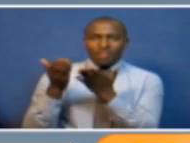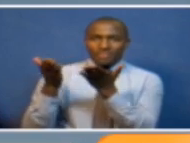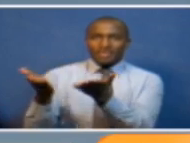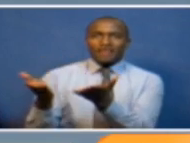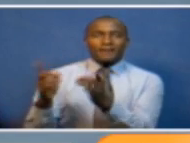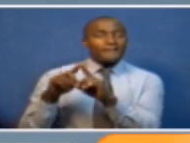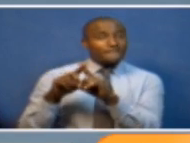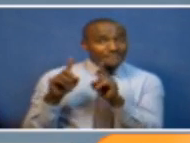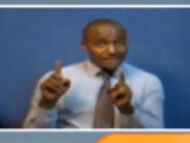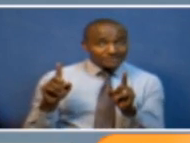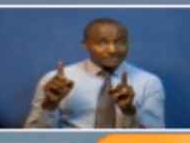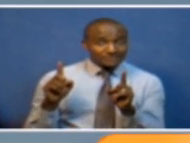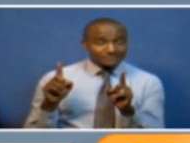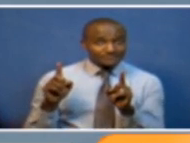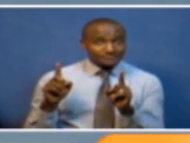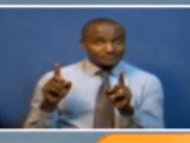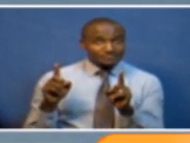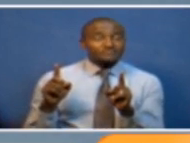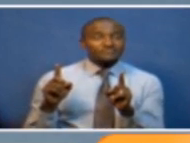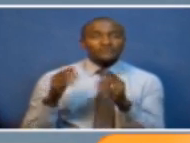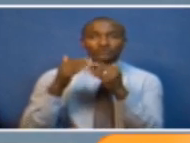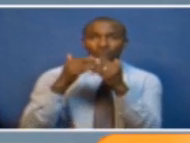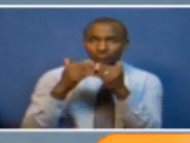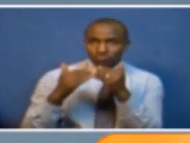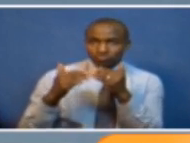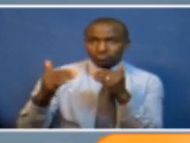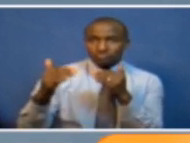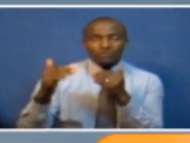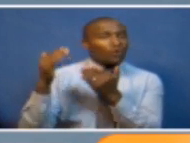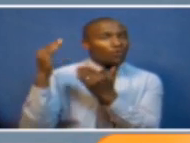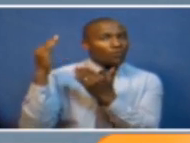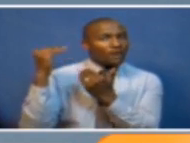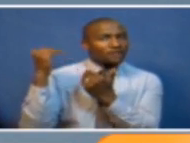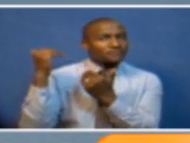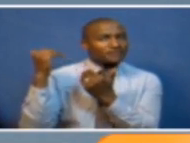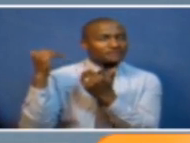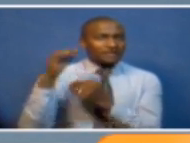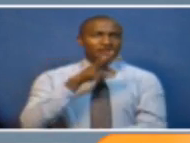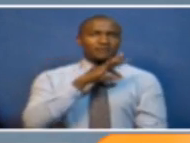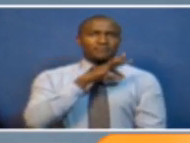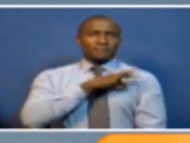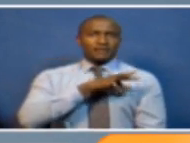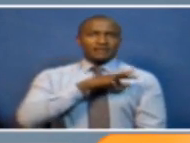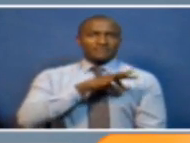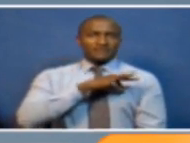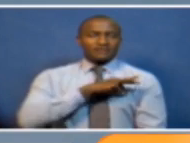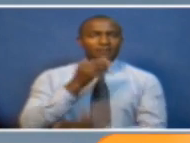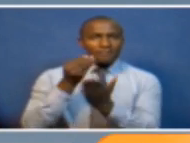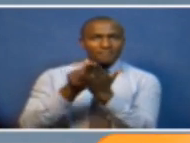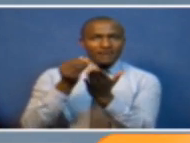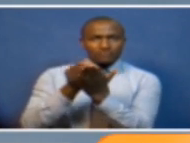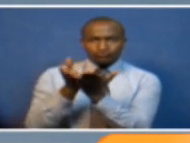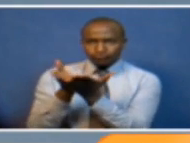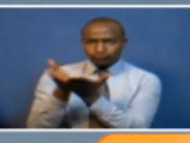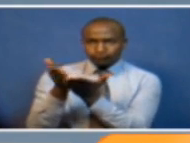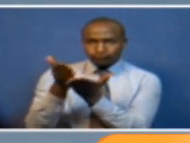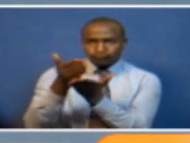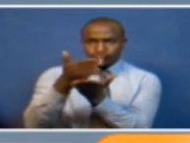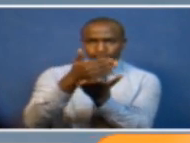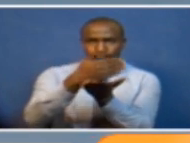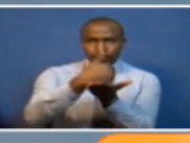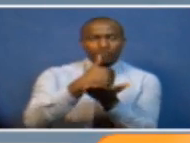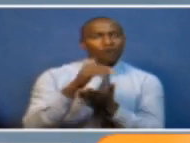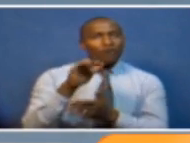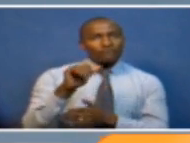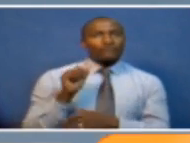larger extent and going forward, we expect revenue to be generated or revenue generated